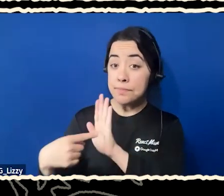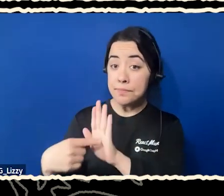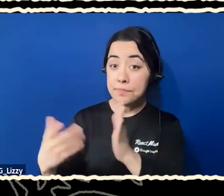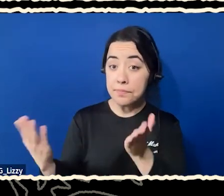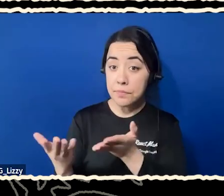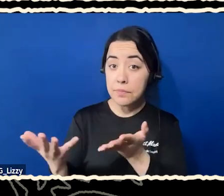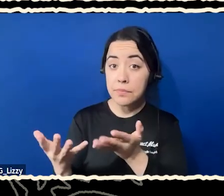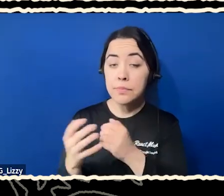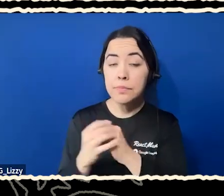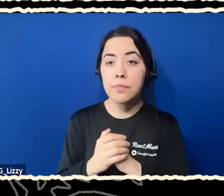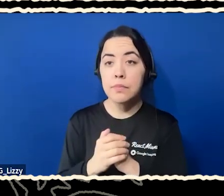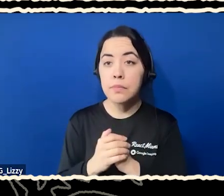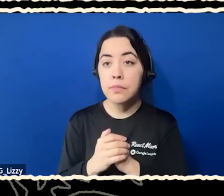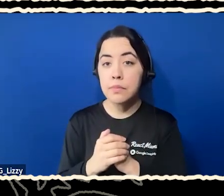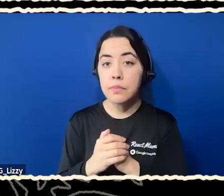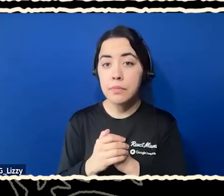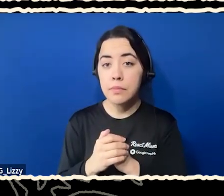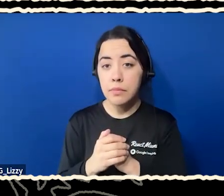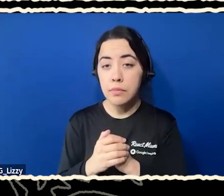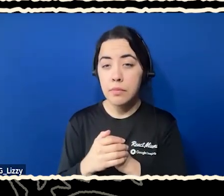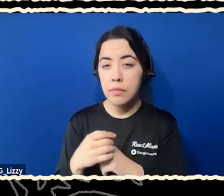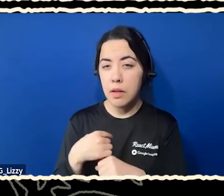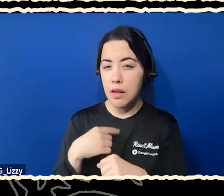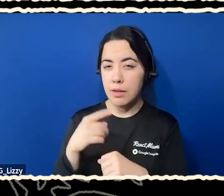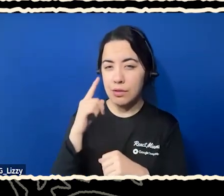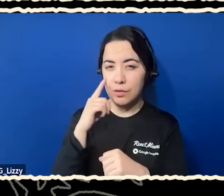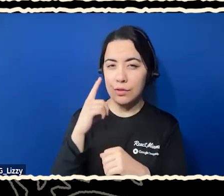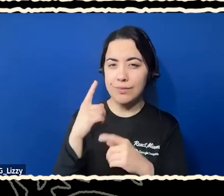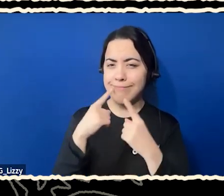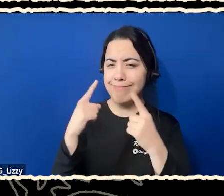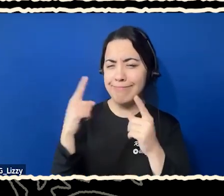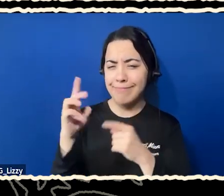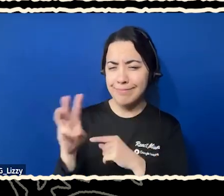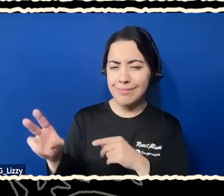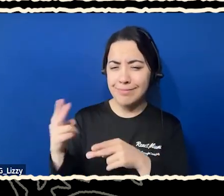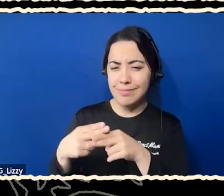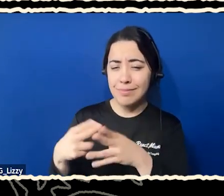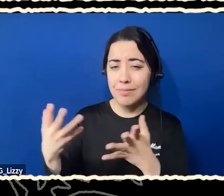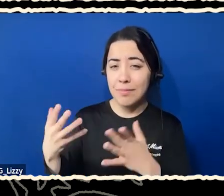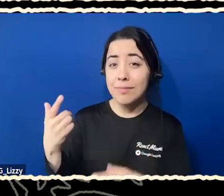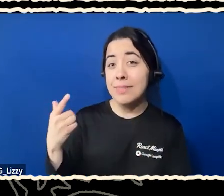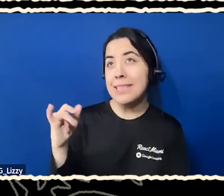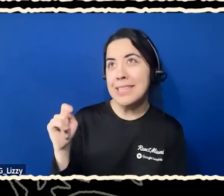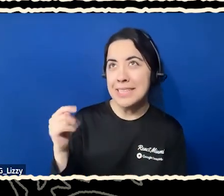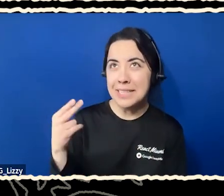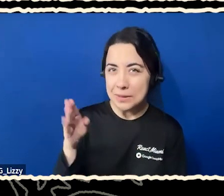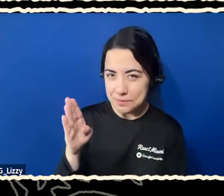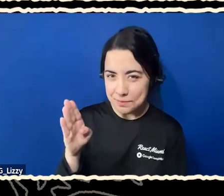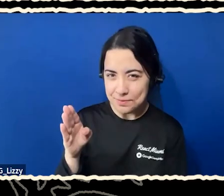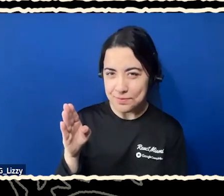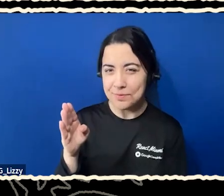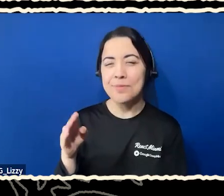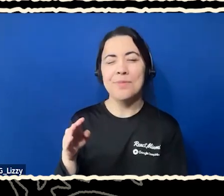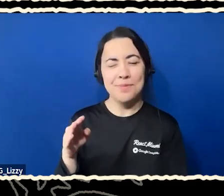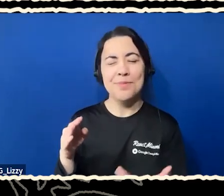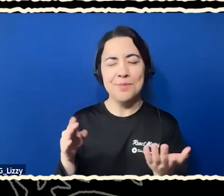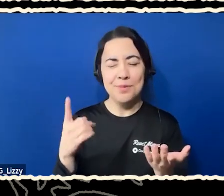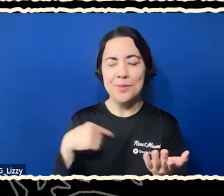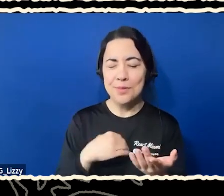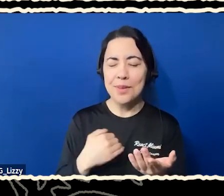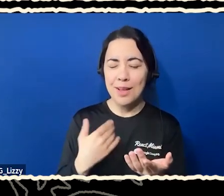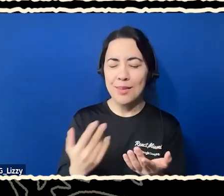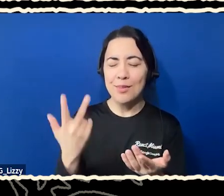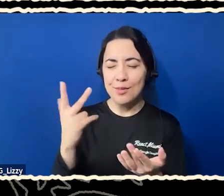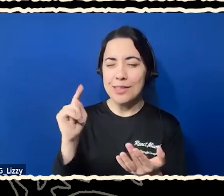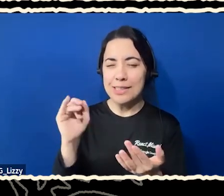is I heard it's a known website. It's called GitHub. And we have these 3